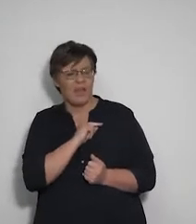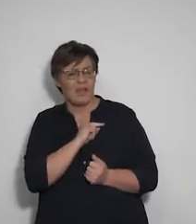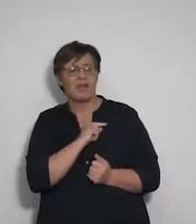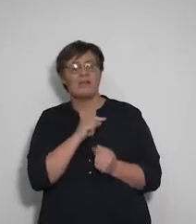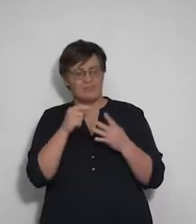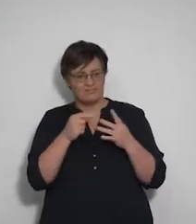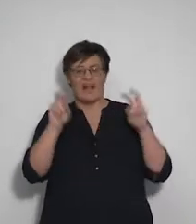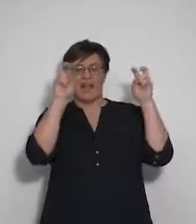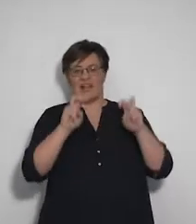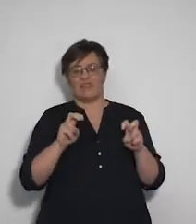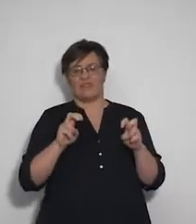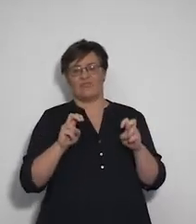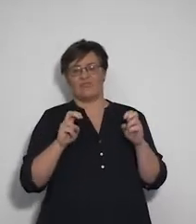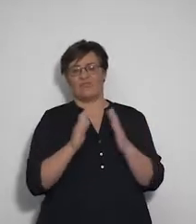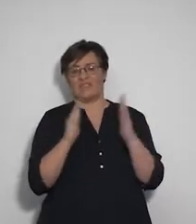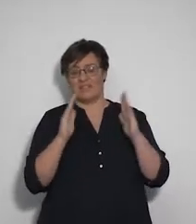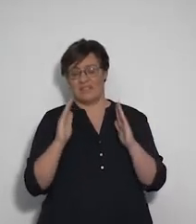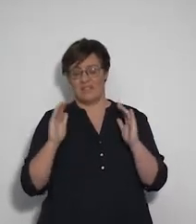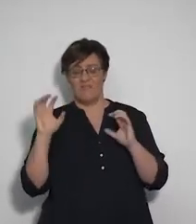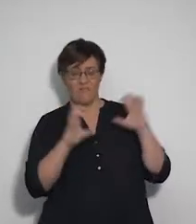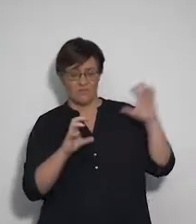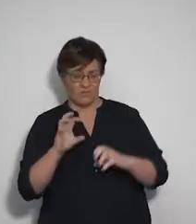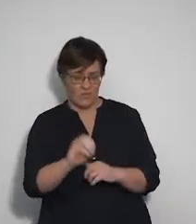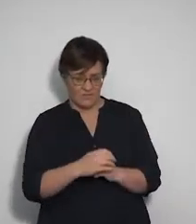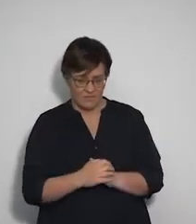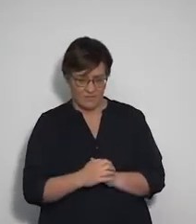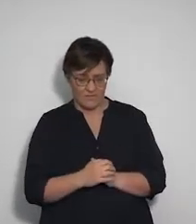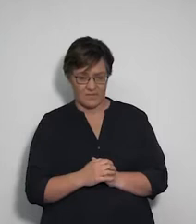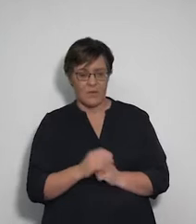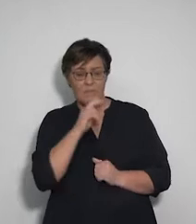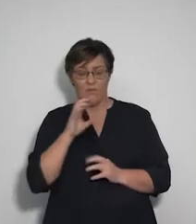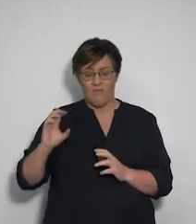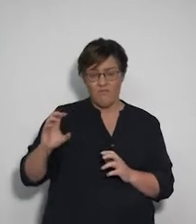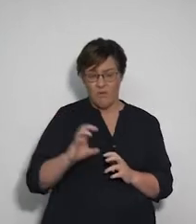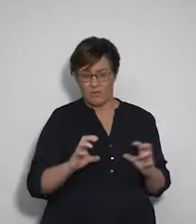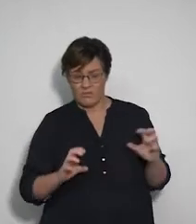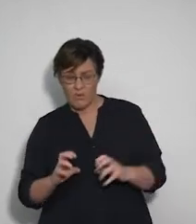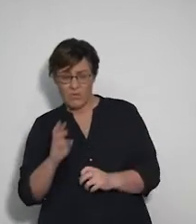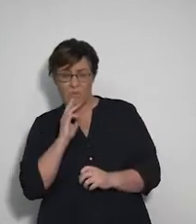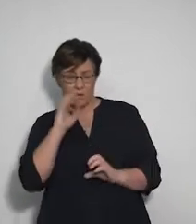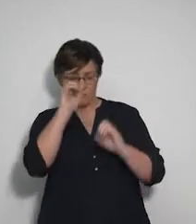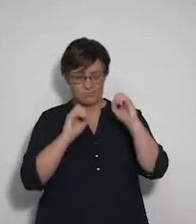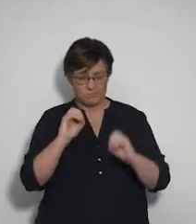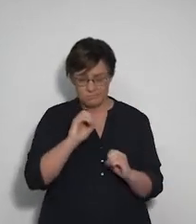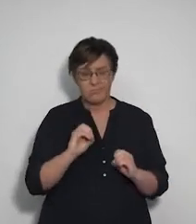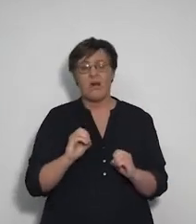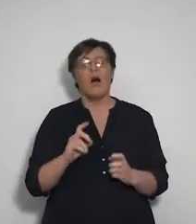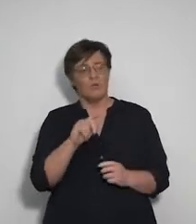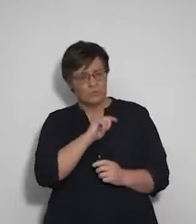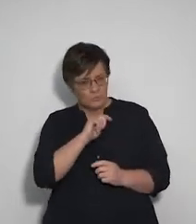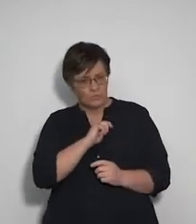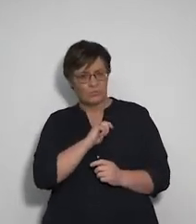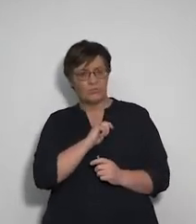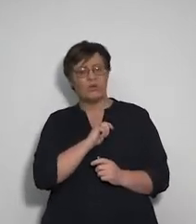these electrostatic forces that exist between the water. It means the forces that exist between water molecules can actually